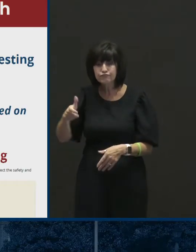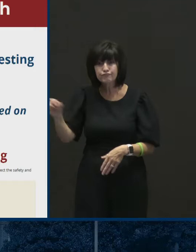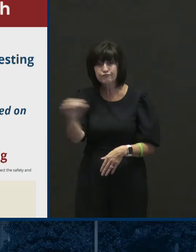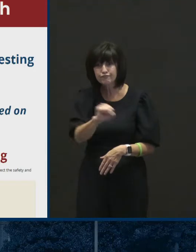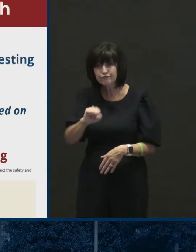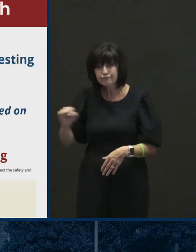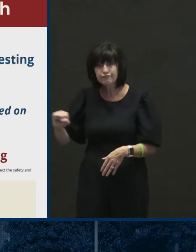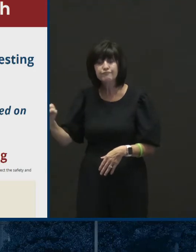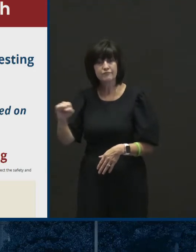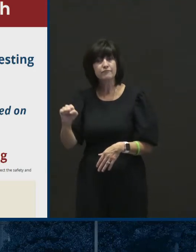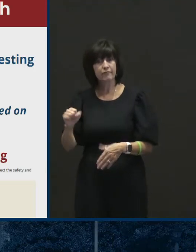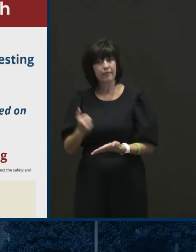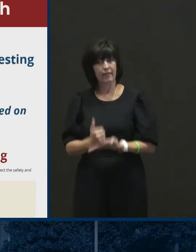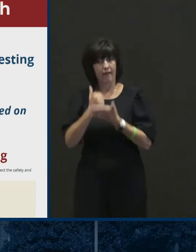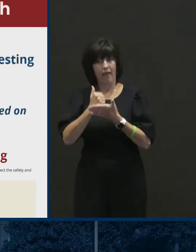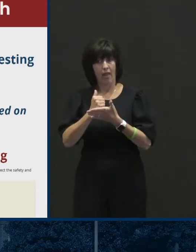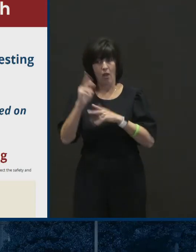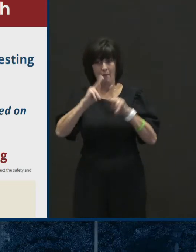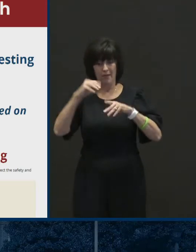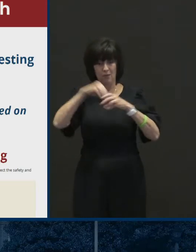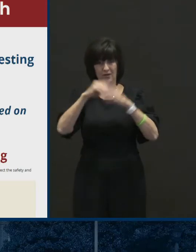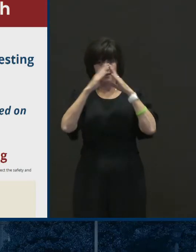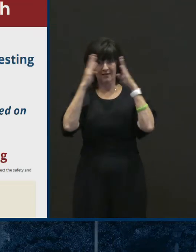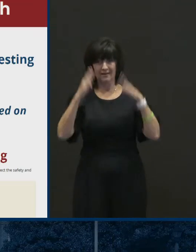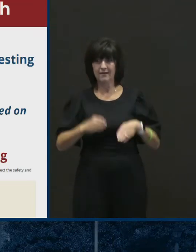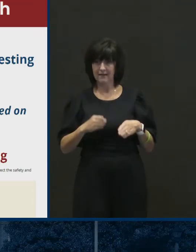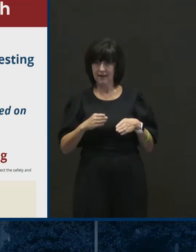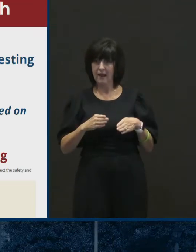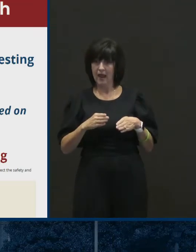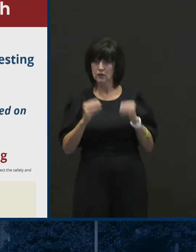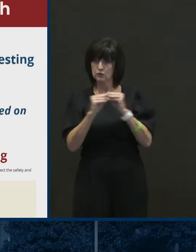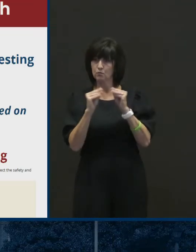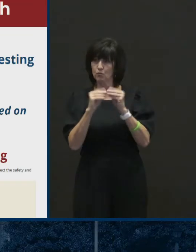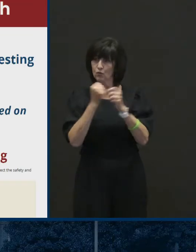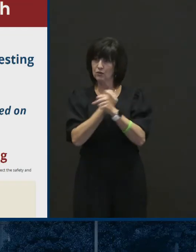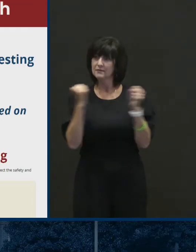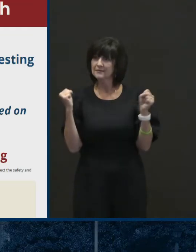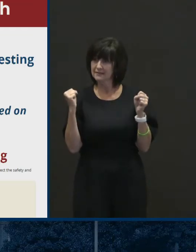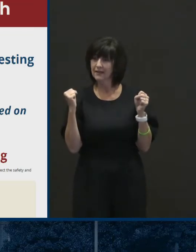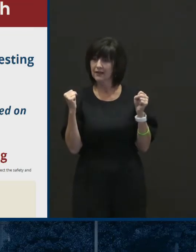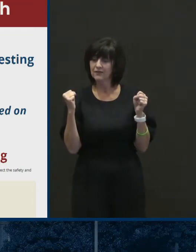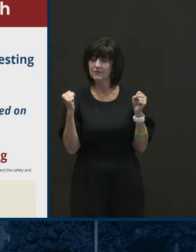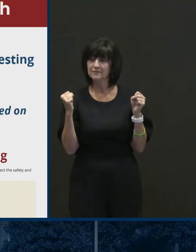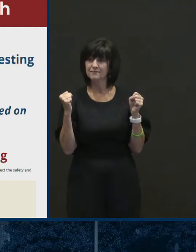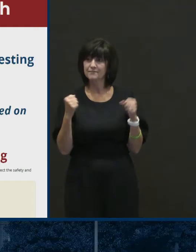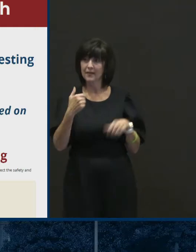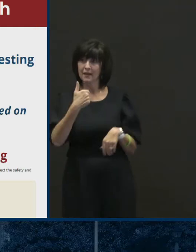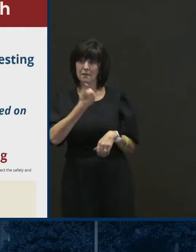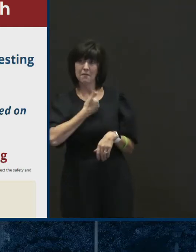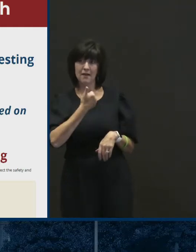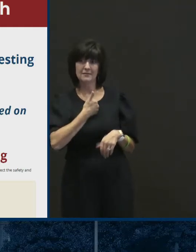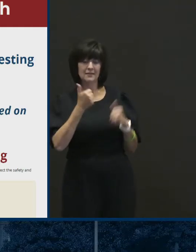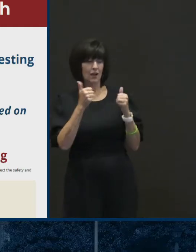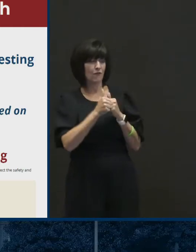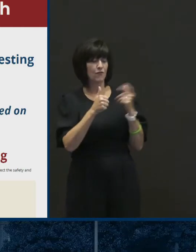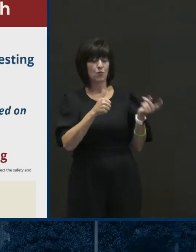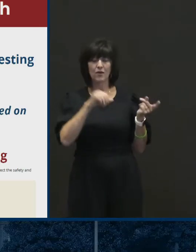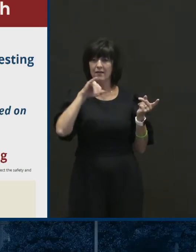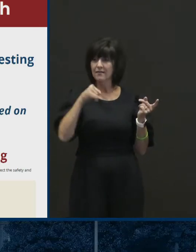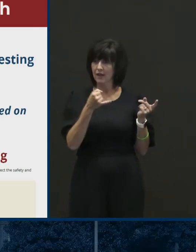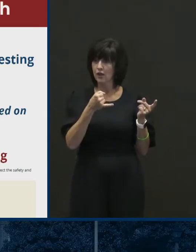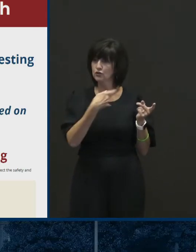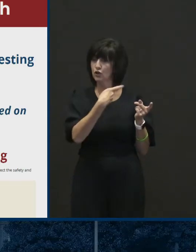So we're going to continue to have discussions with our key partners. AJ and I are excited to meet with the Lieutenant Governor